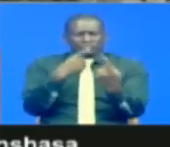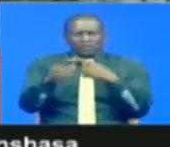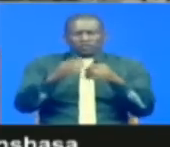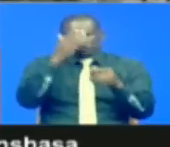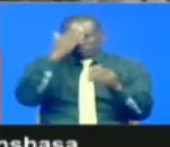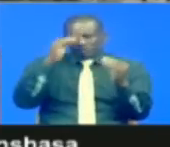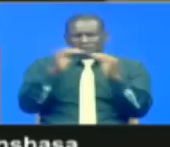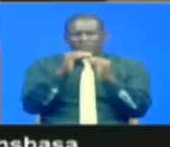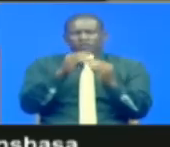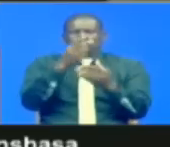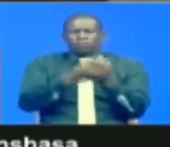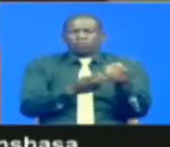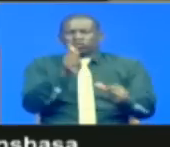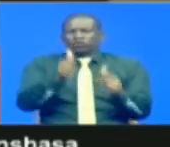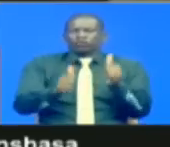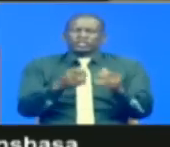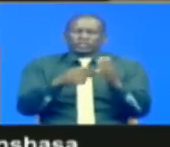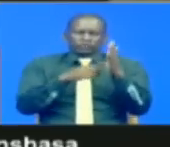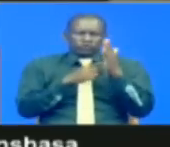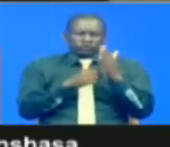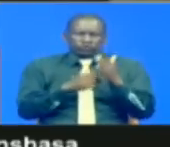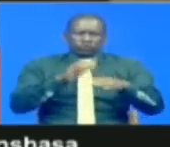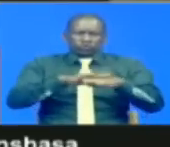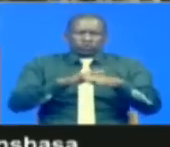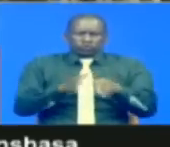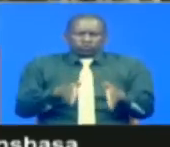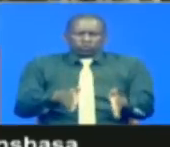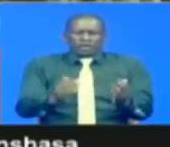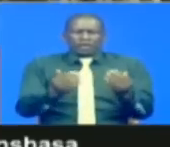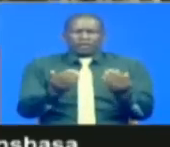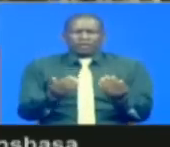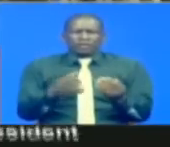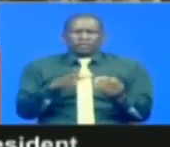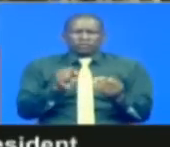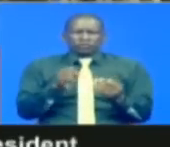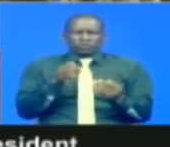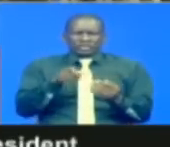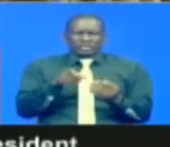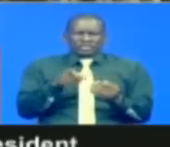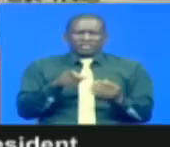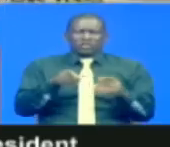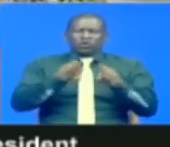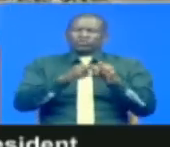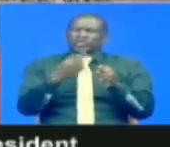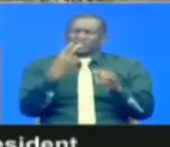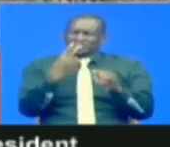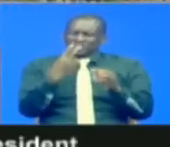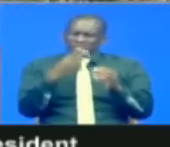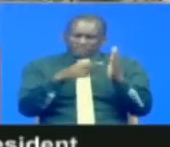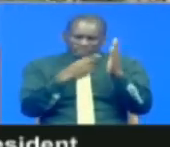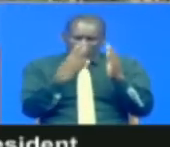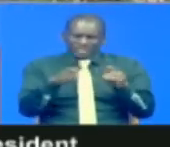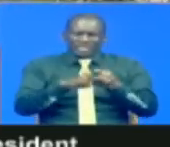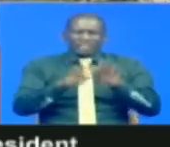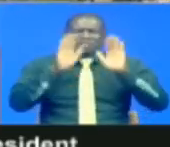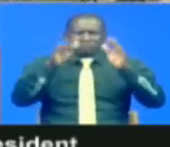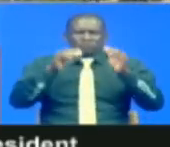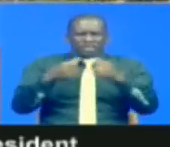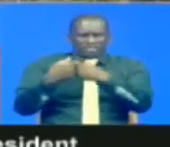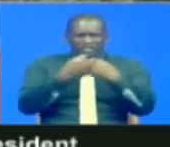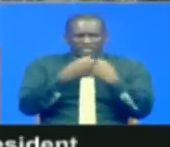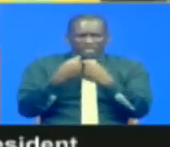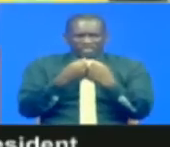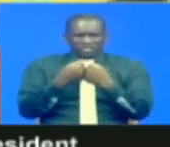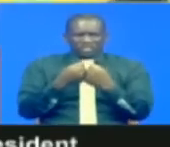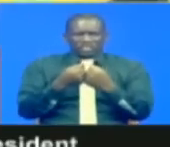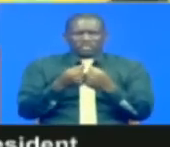have shown favorable trends in the recent past, despite the rate cap still viewed as a key challenge the central bank will confront in arriving at